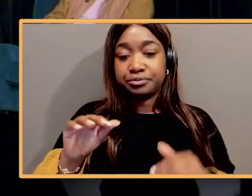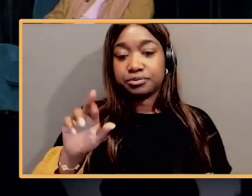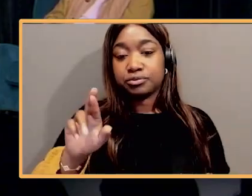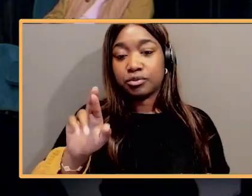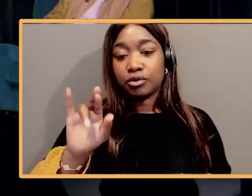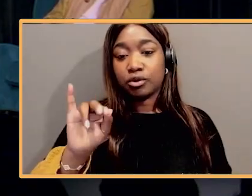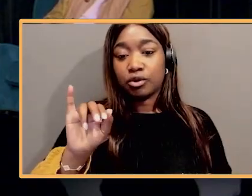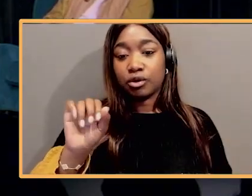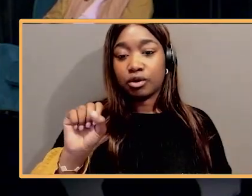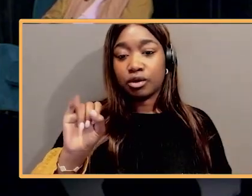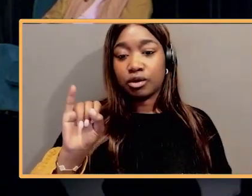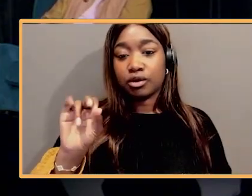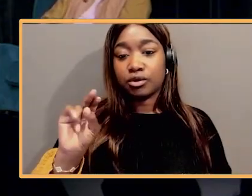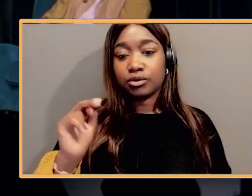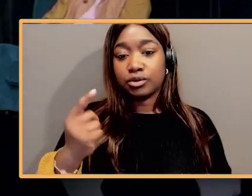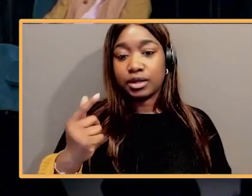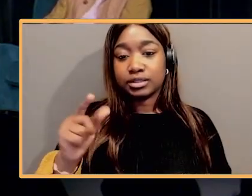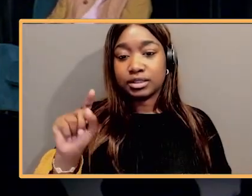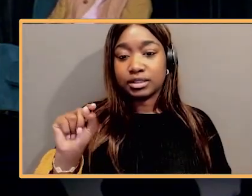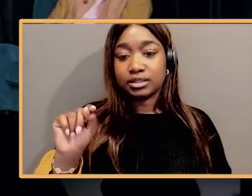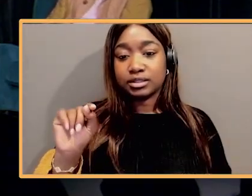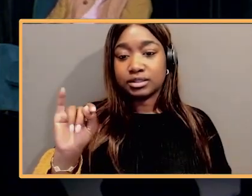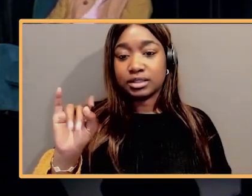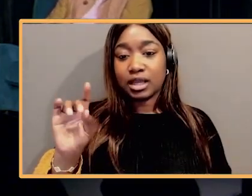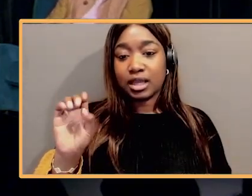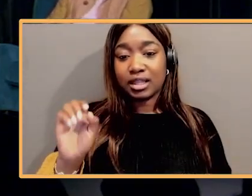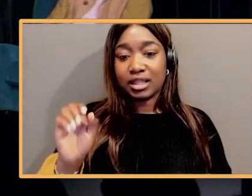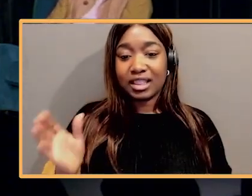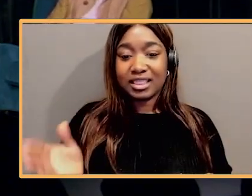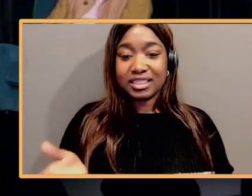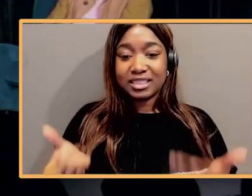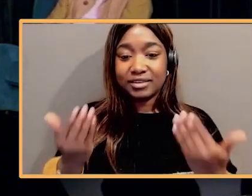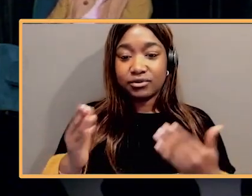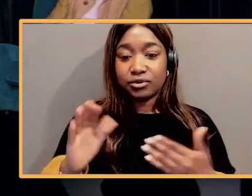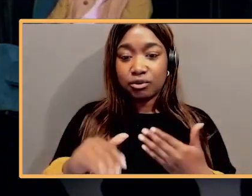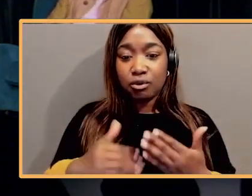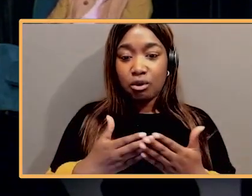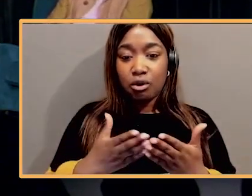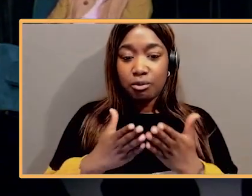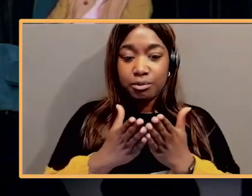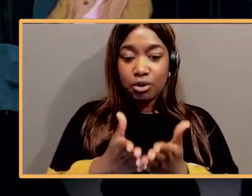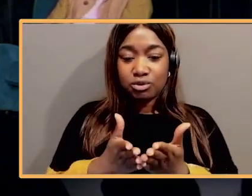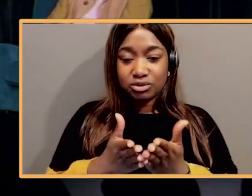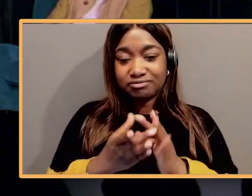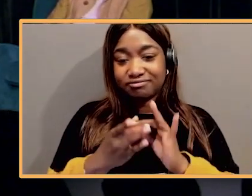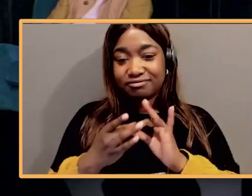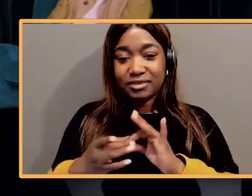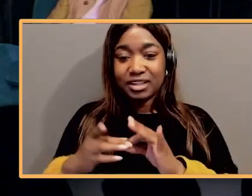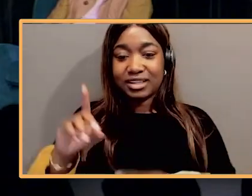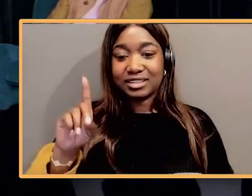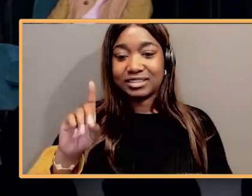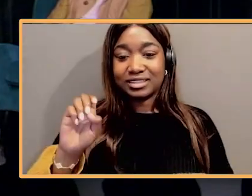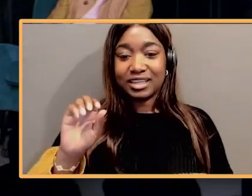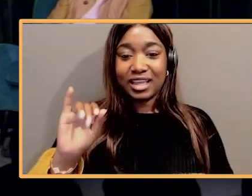the DEI work, like you don't exactly have to give up your role, or you don't have to, like, it's about like, can you create more